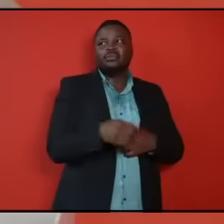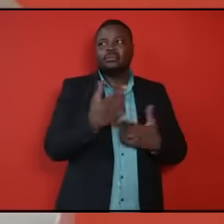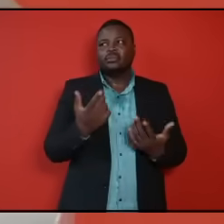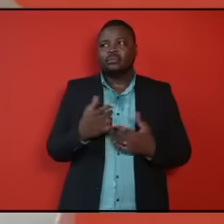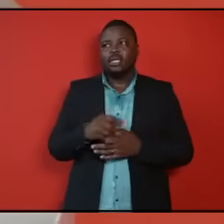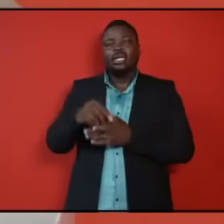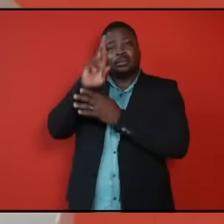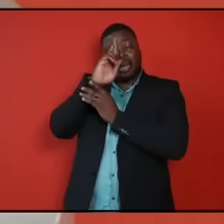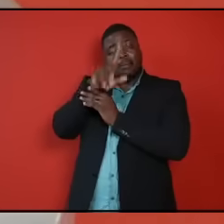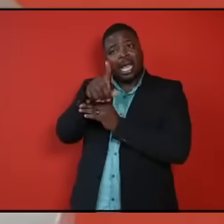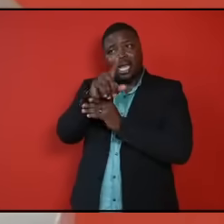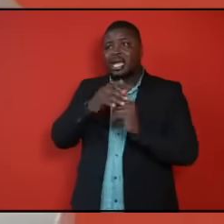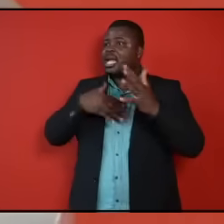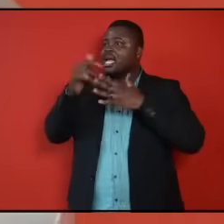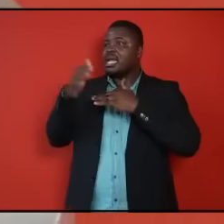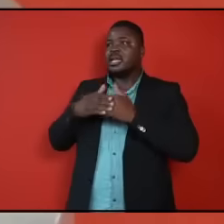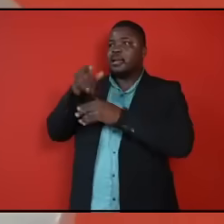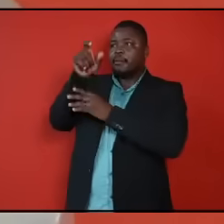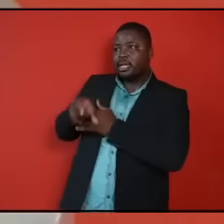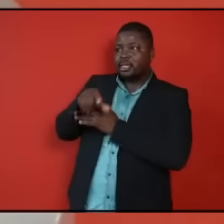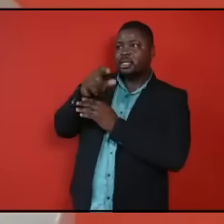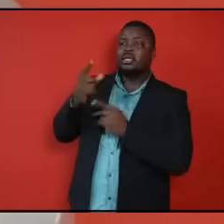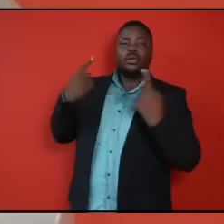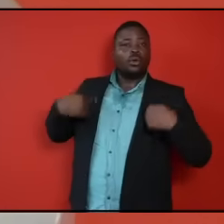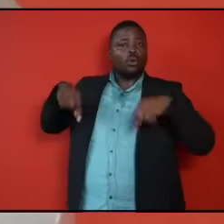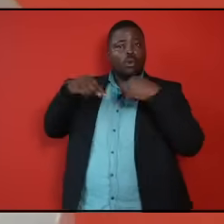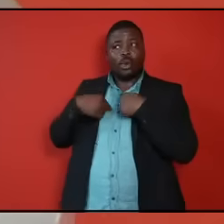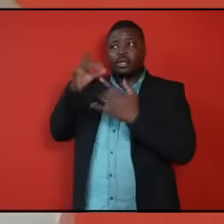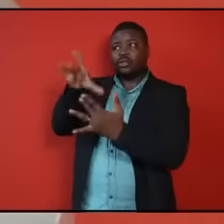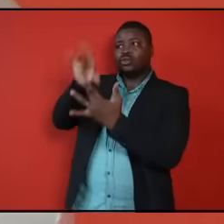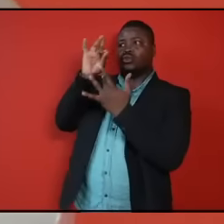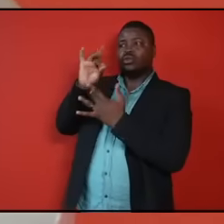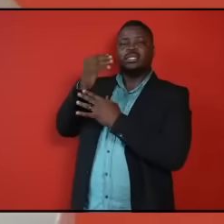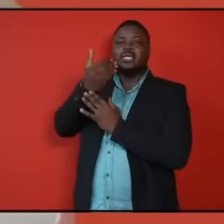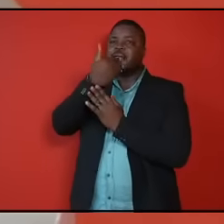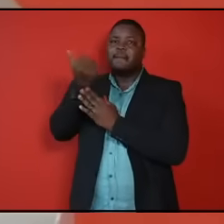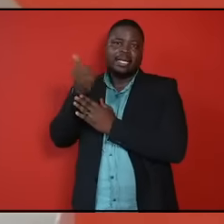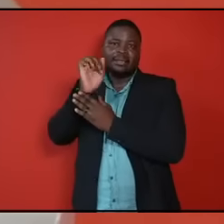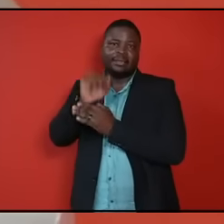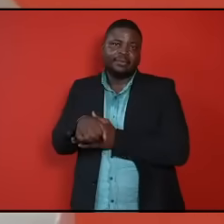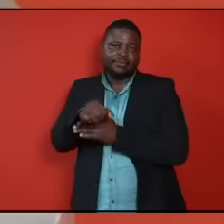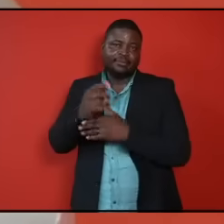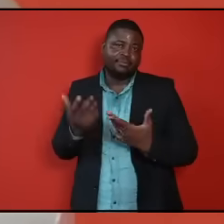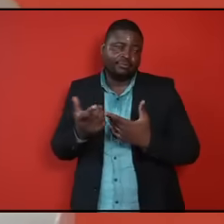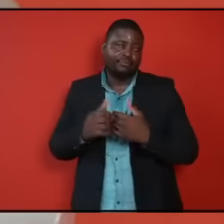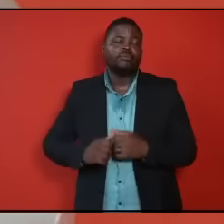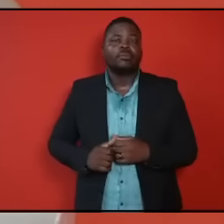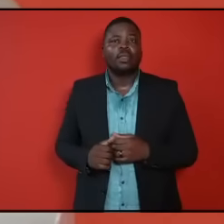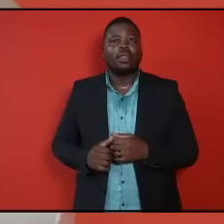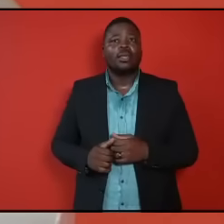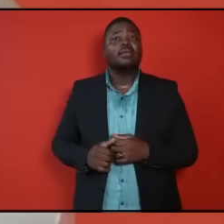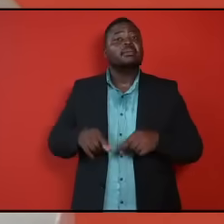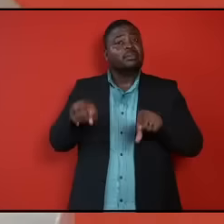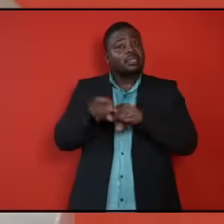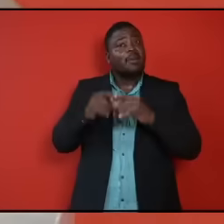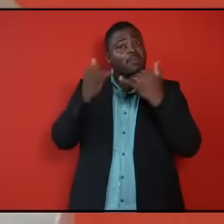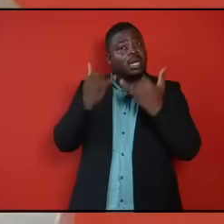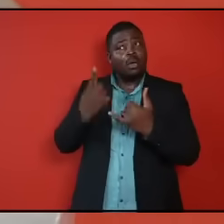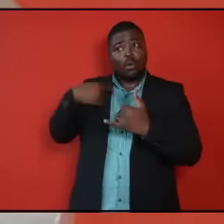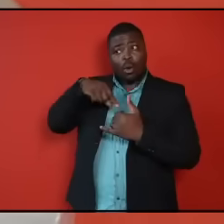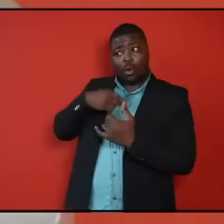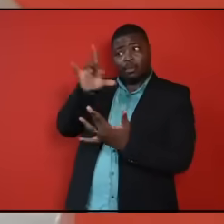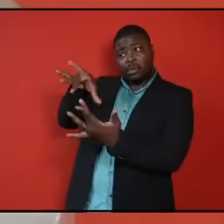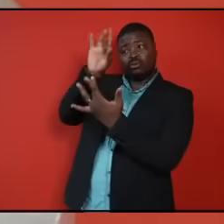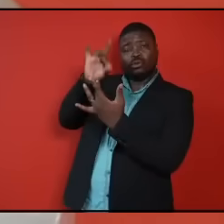pick is the best. Even the one who we're picking now was the best. Is the